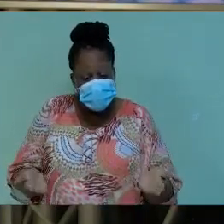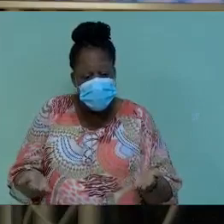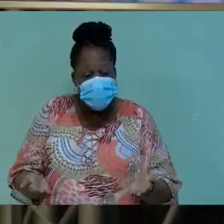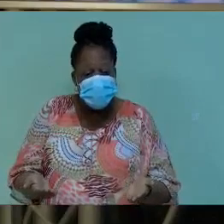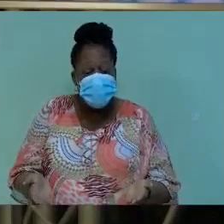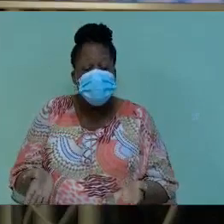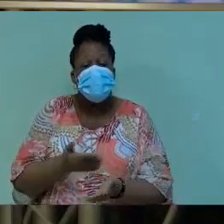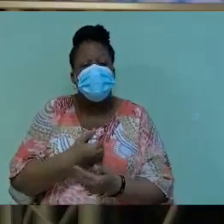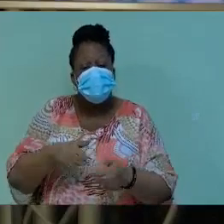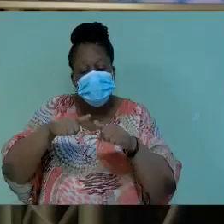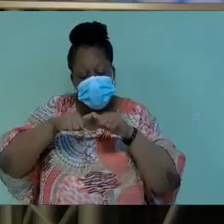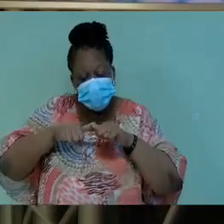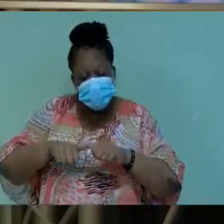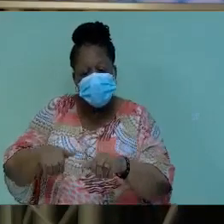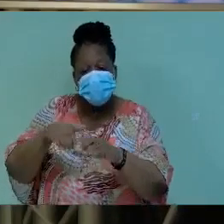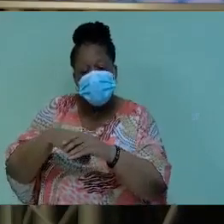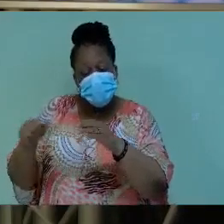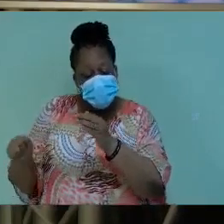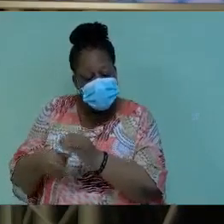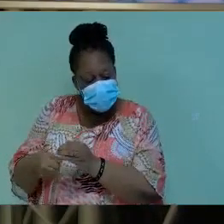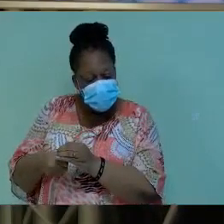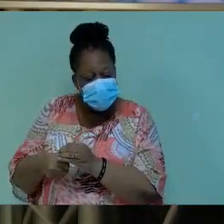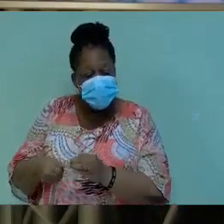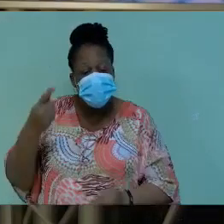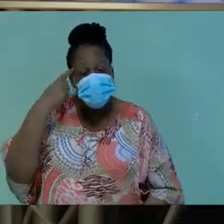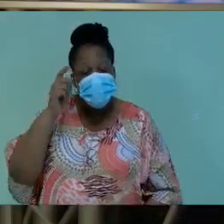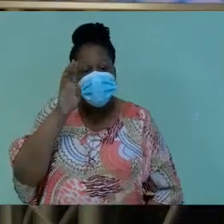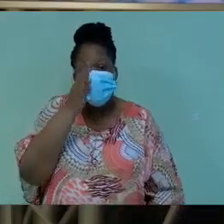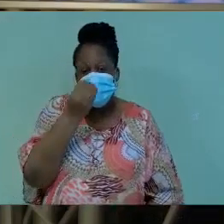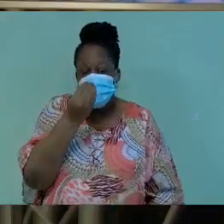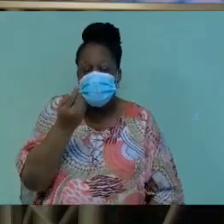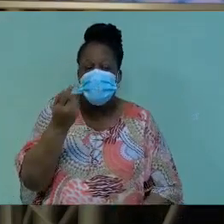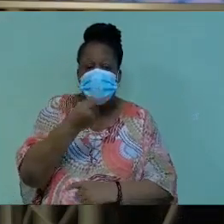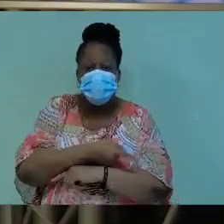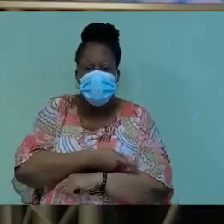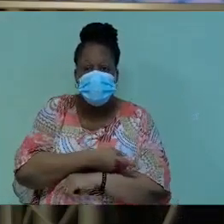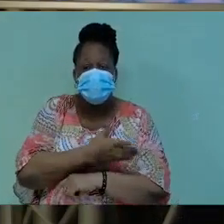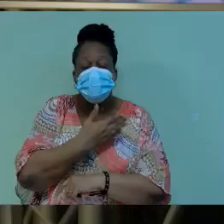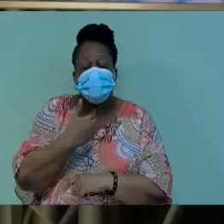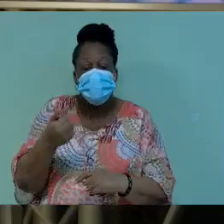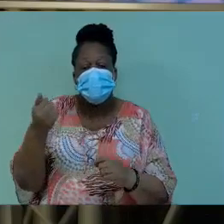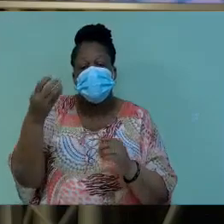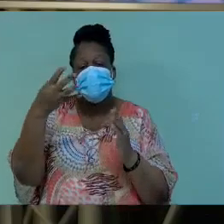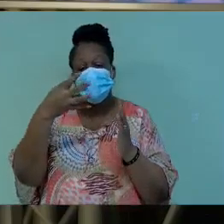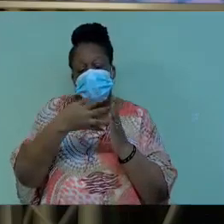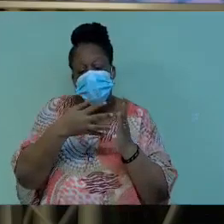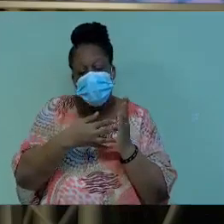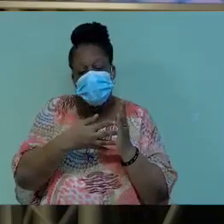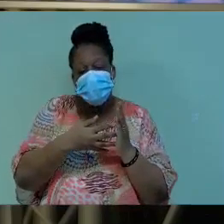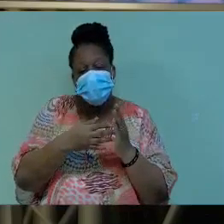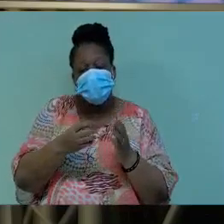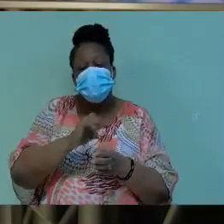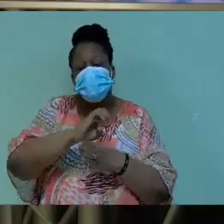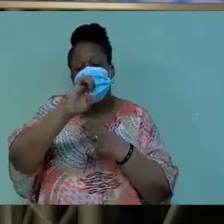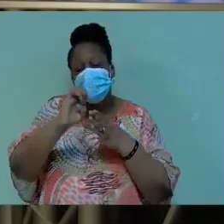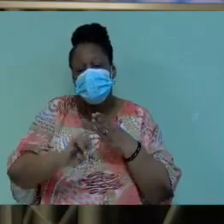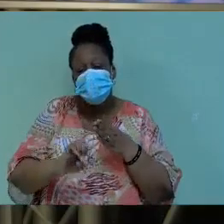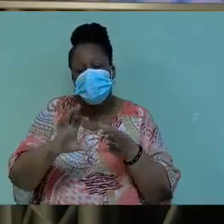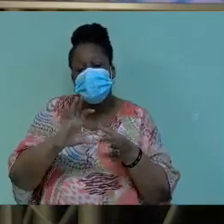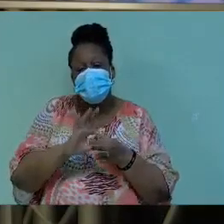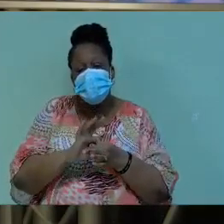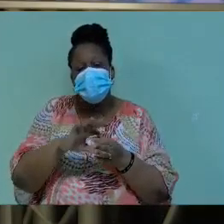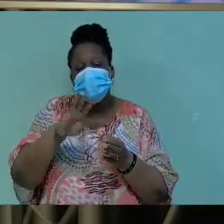into automatic quarantine for 14 days, and you are tested at the end of the 14 days. And